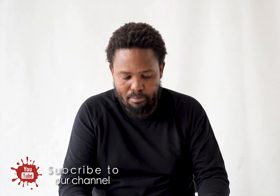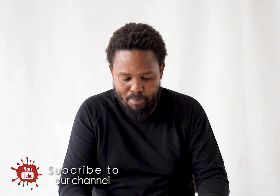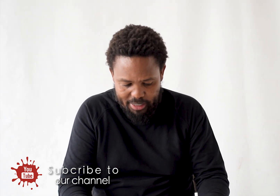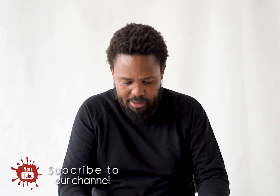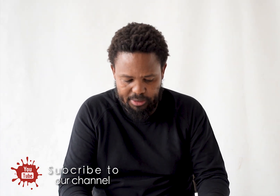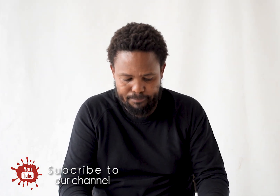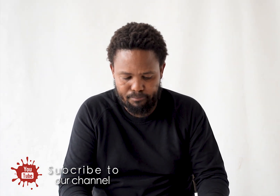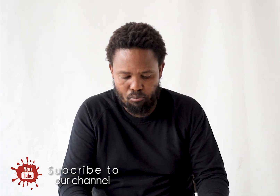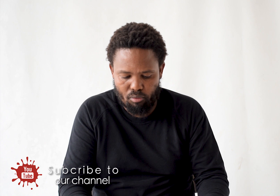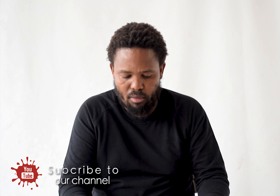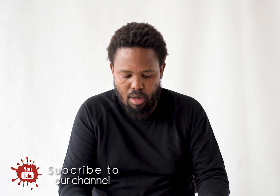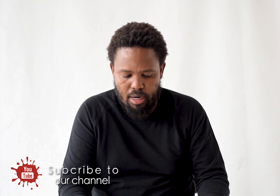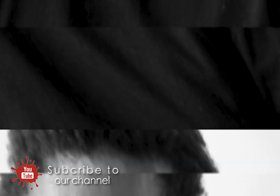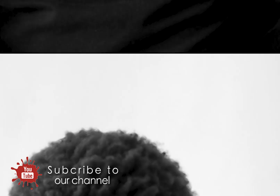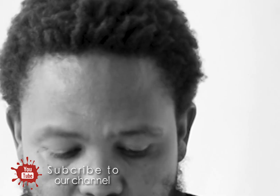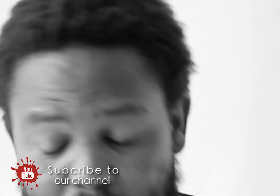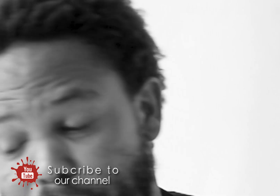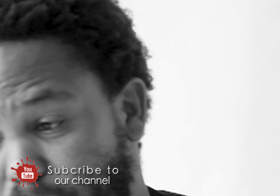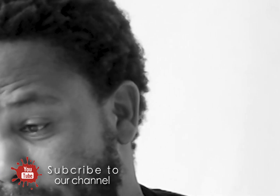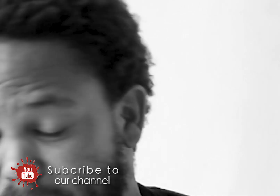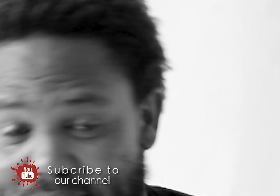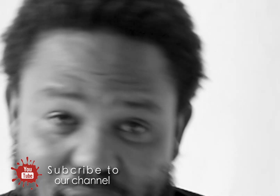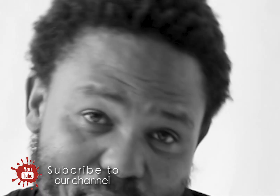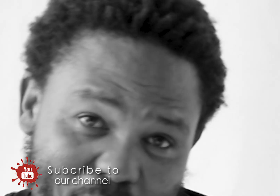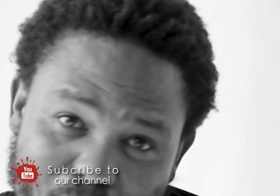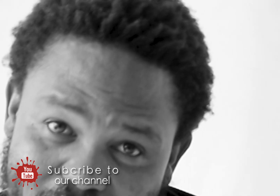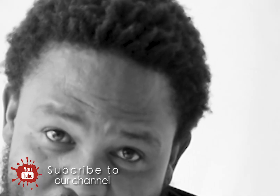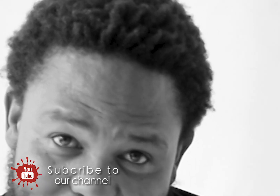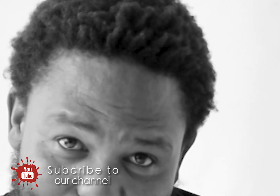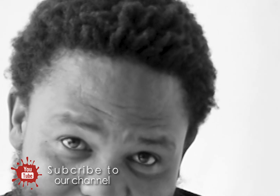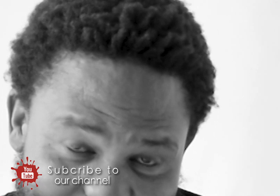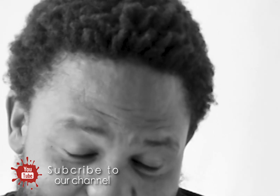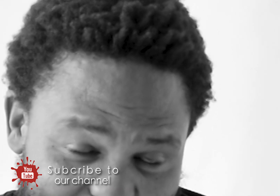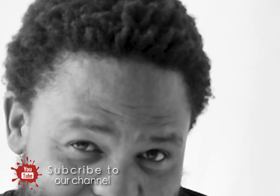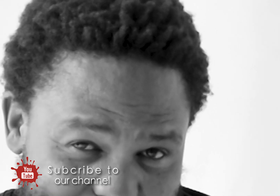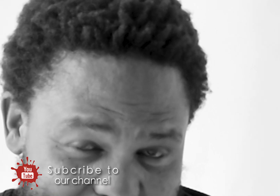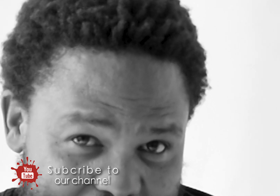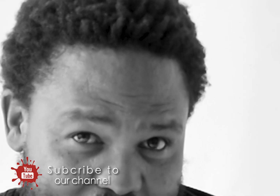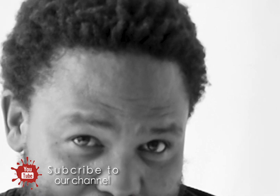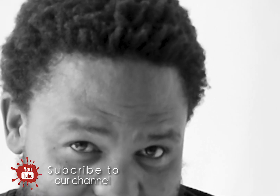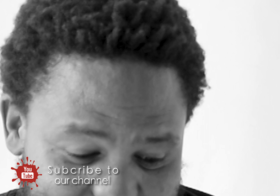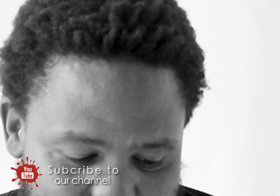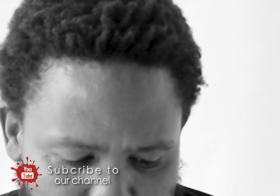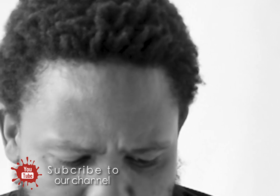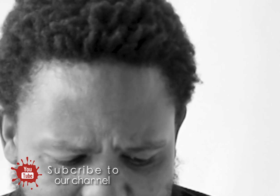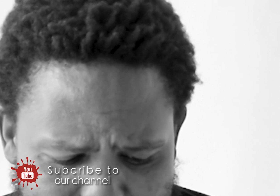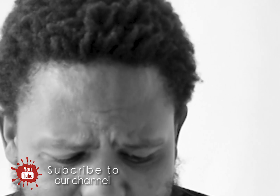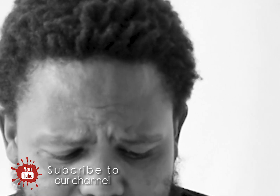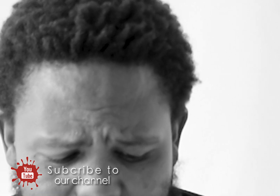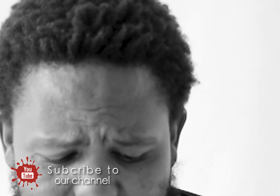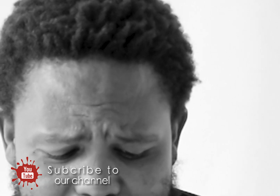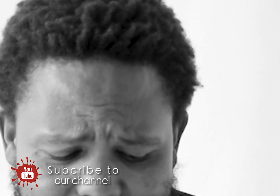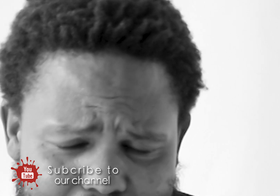these parties. Well, you know, myself and my comrades were celebrating, but we're a little bit skeptical, you know, to say,